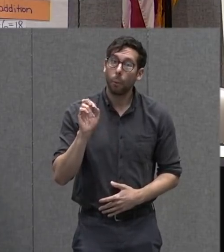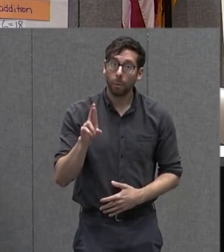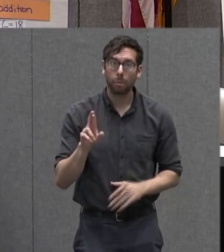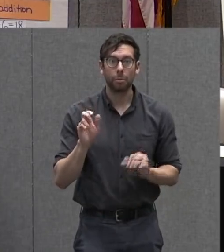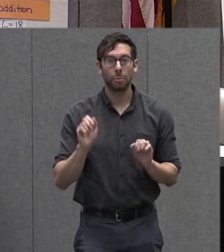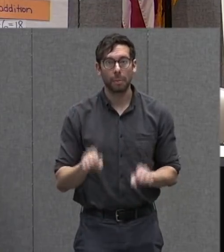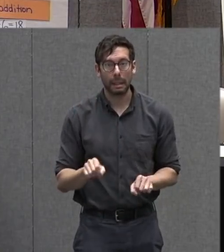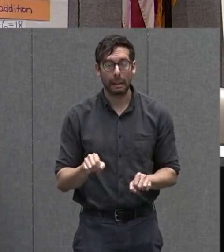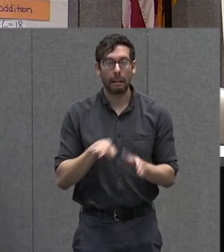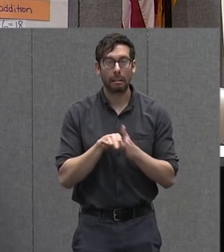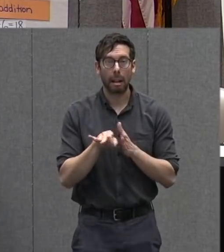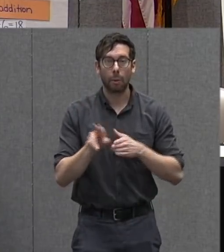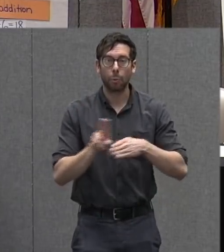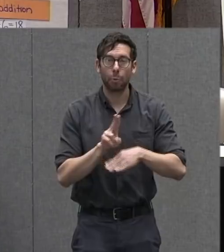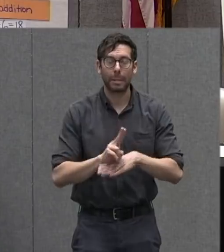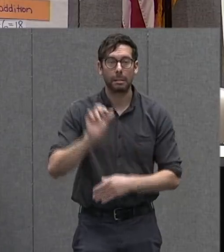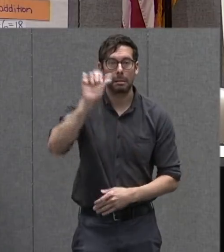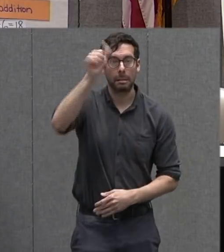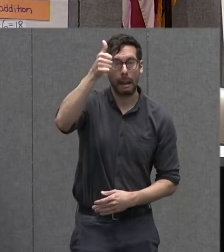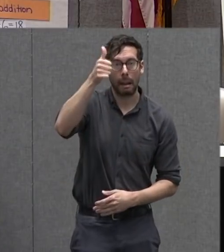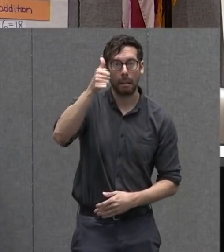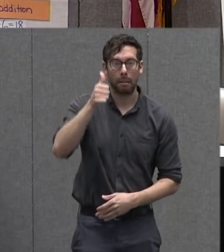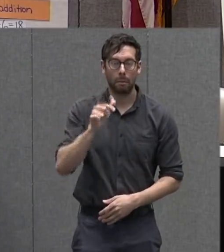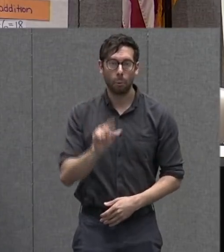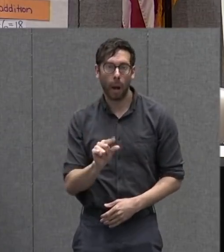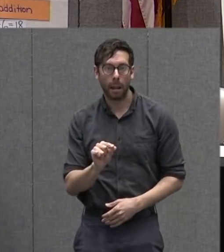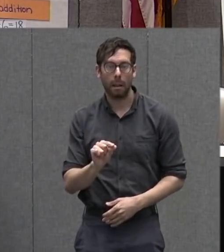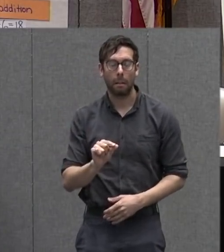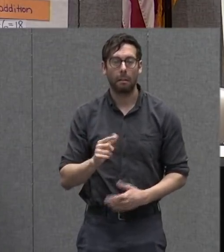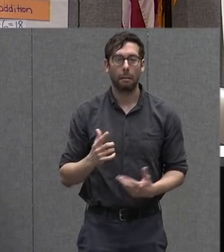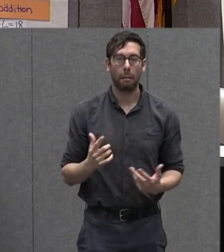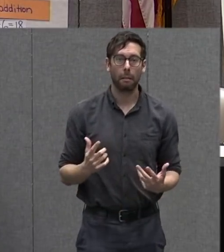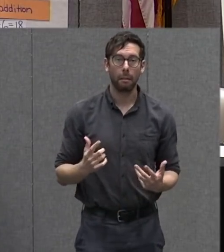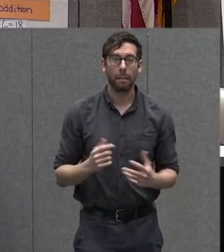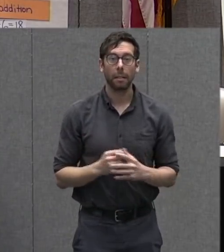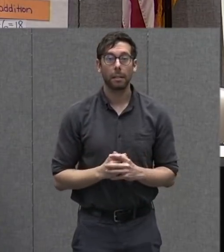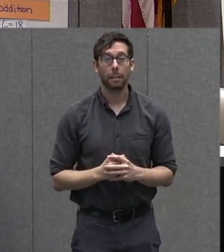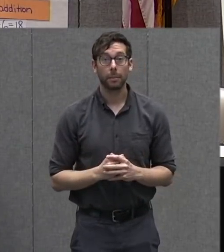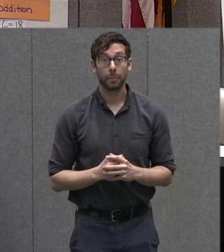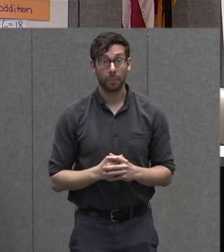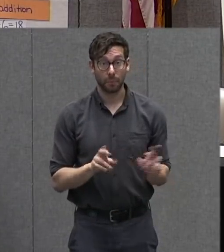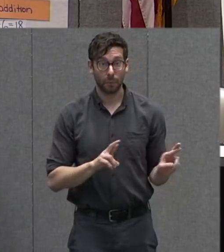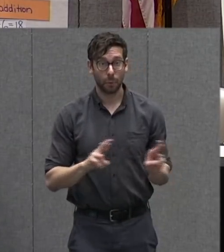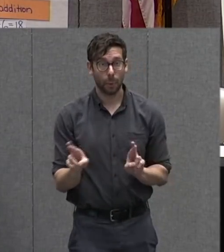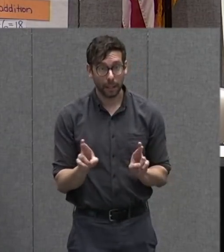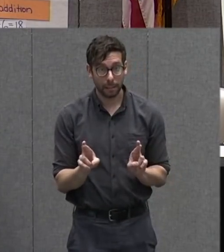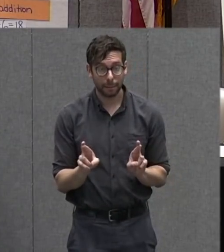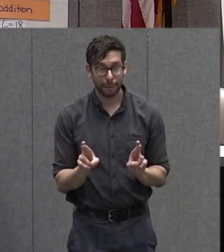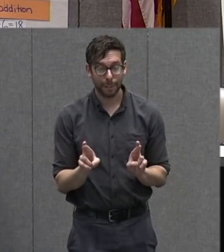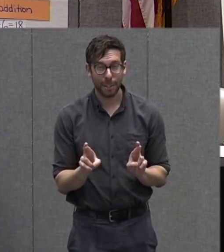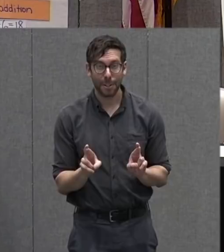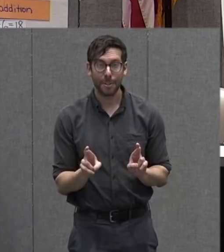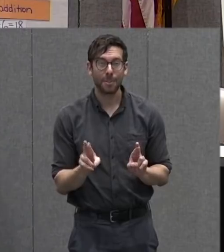20. Are you ready to look at another pattern with even more